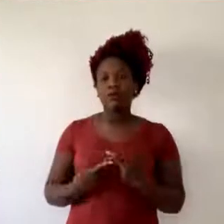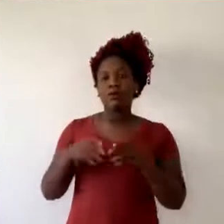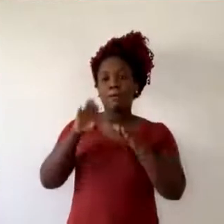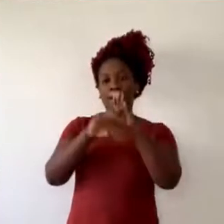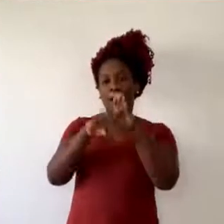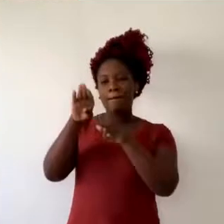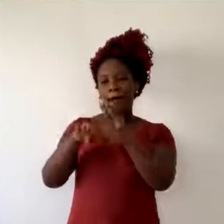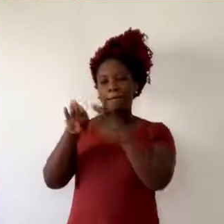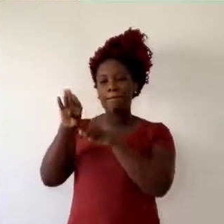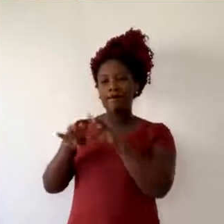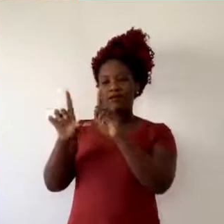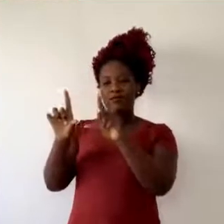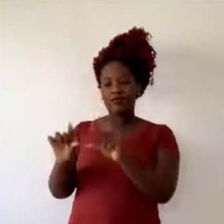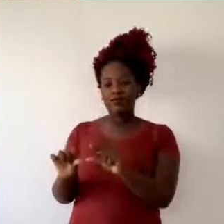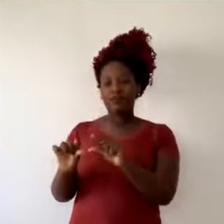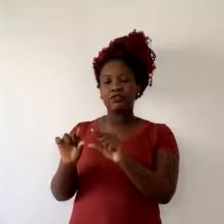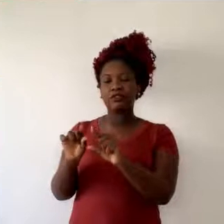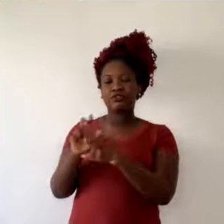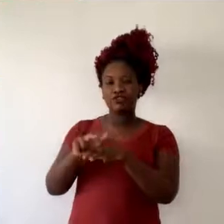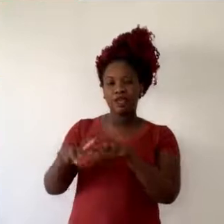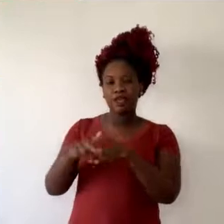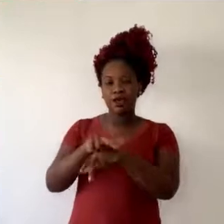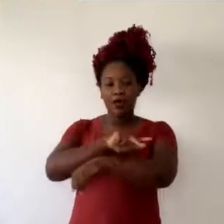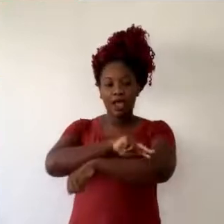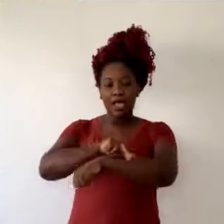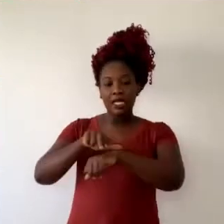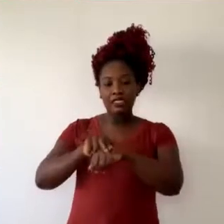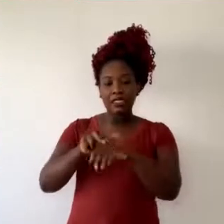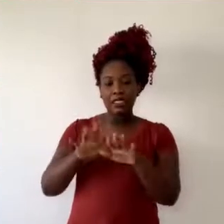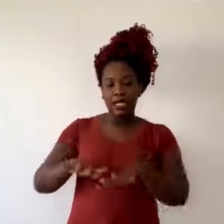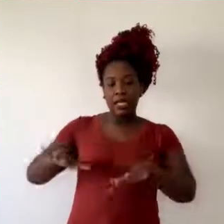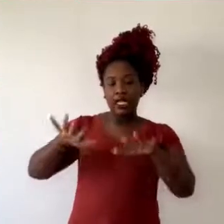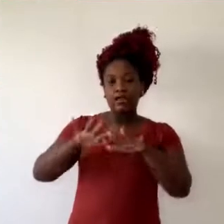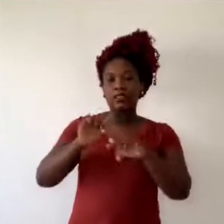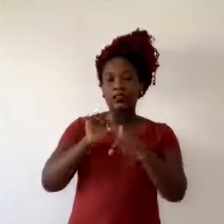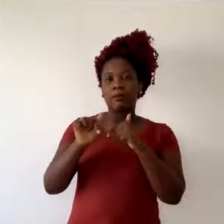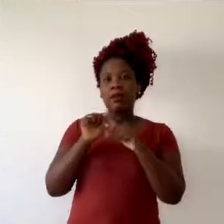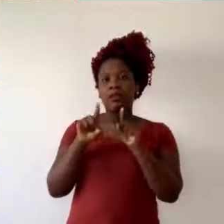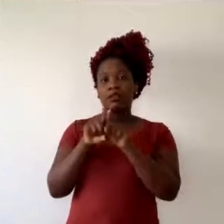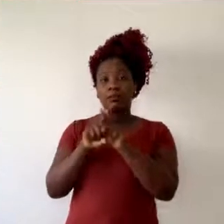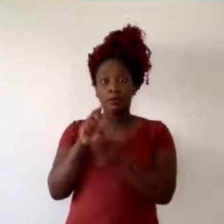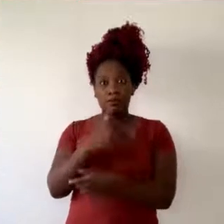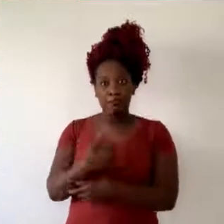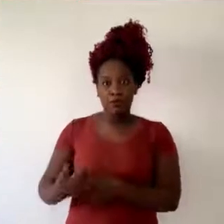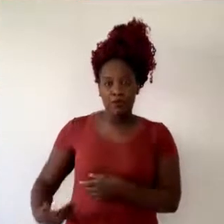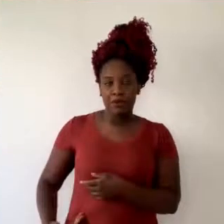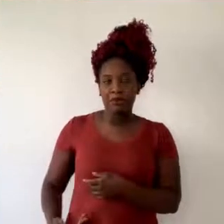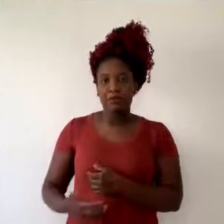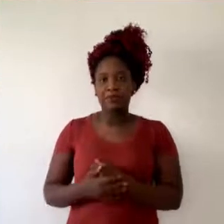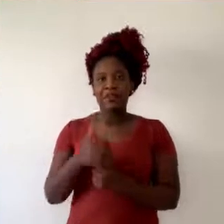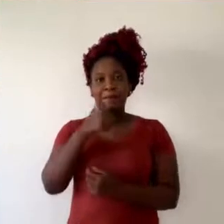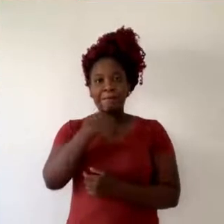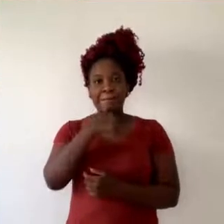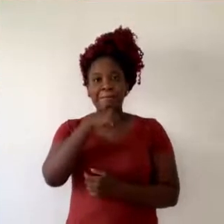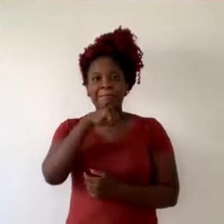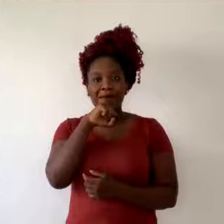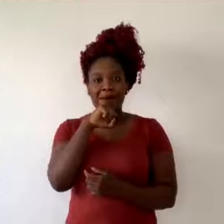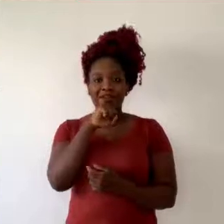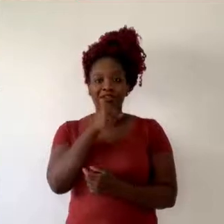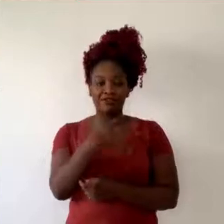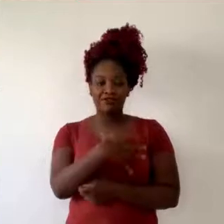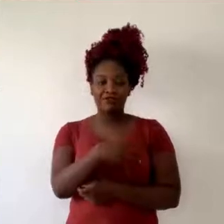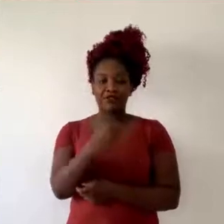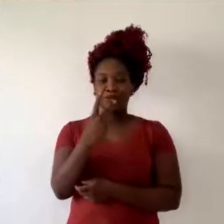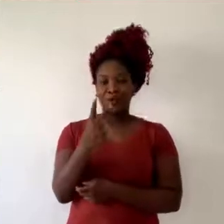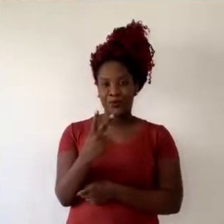of human rights and reduction of gender inequalities, both in corporate and public